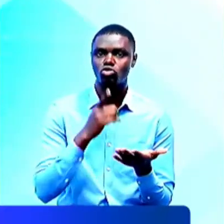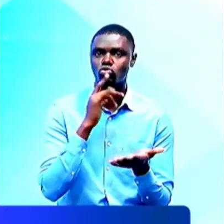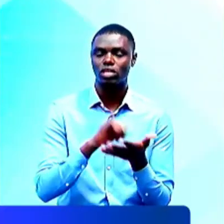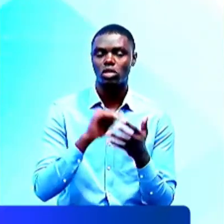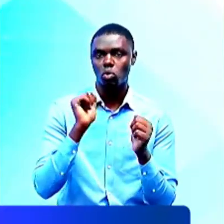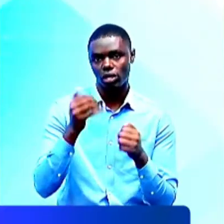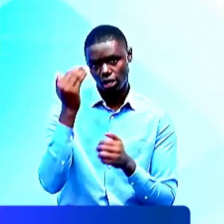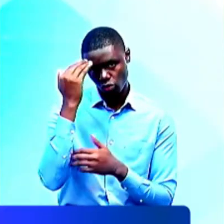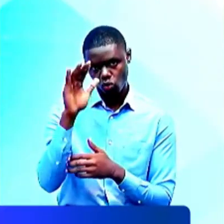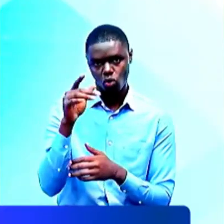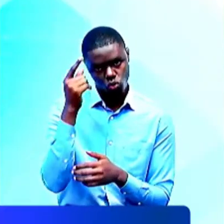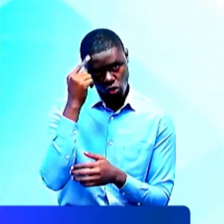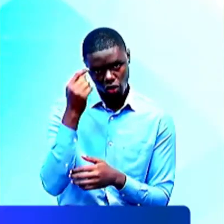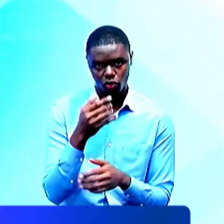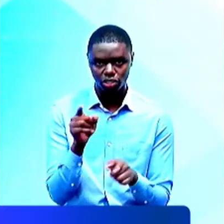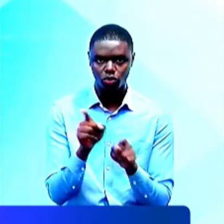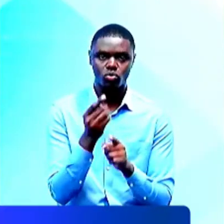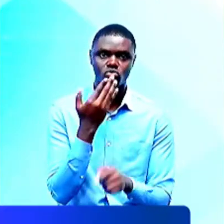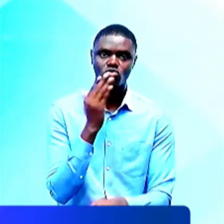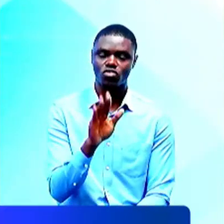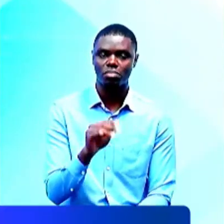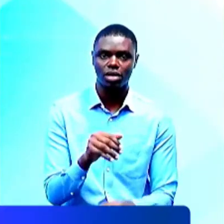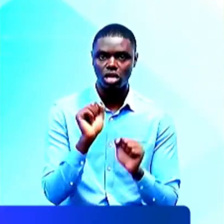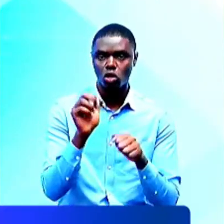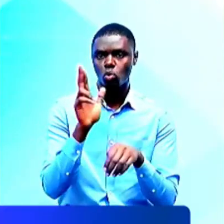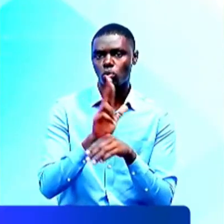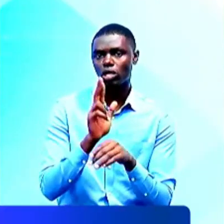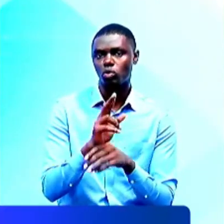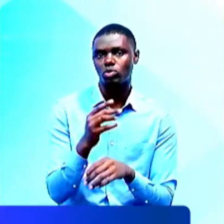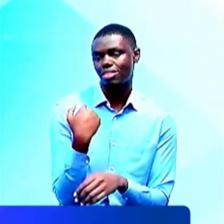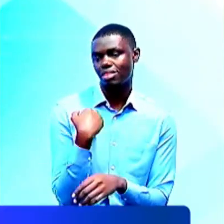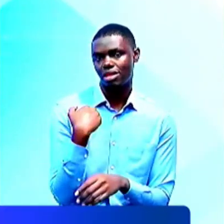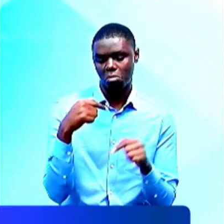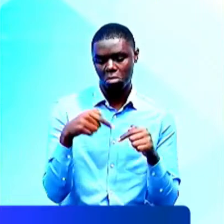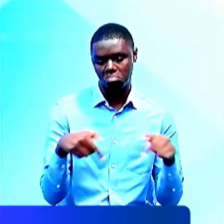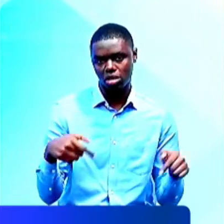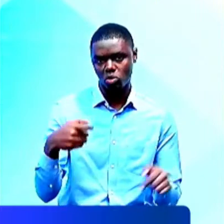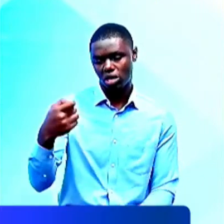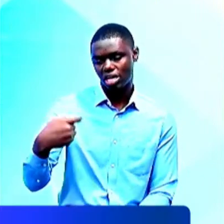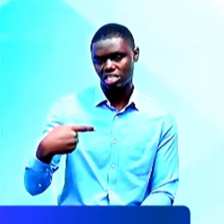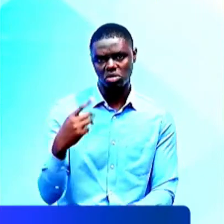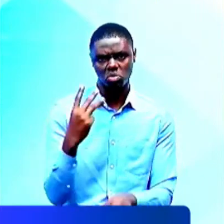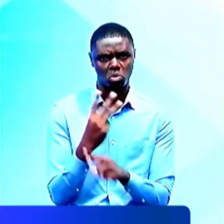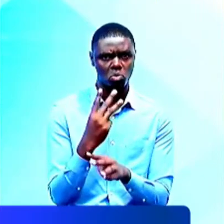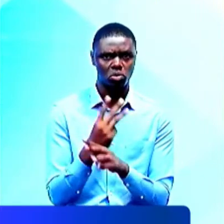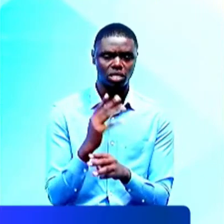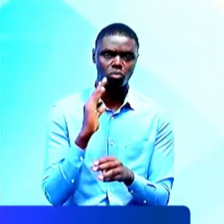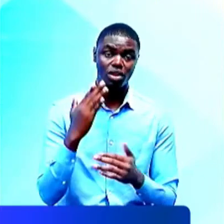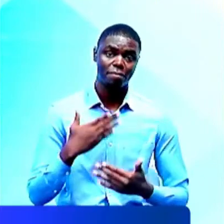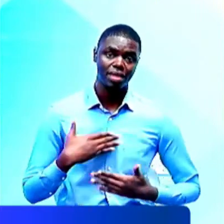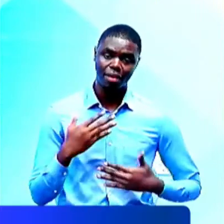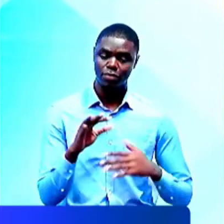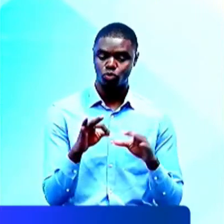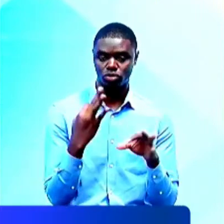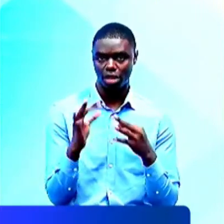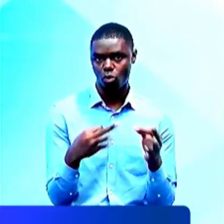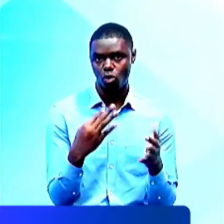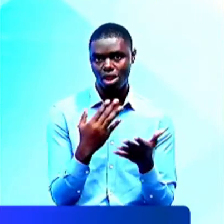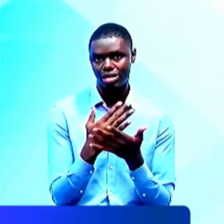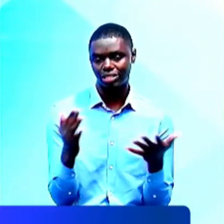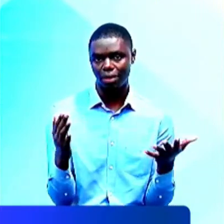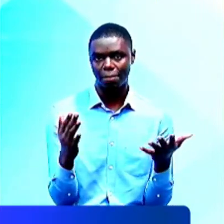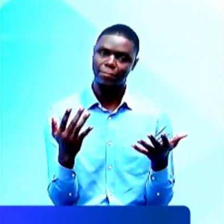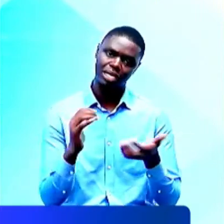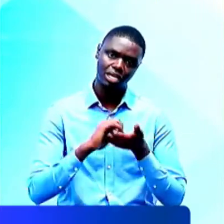thoughts and your feedback. And you can use the numbers on the screen, SMS or WhatsApp, and we'll be glad to engage